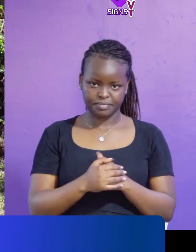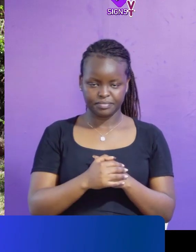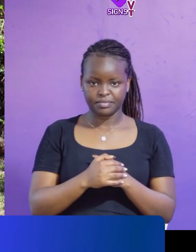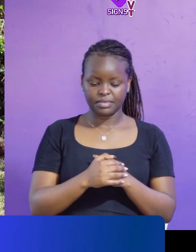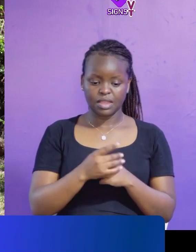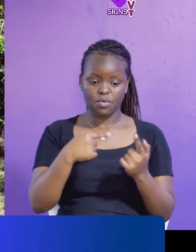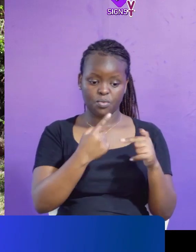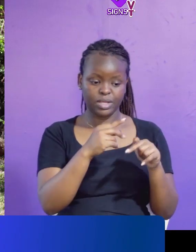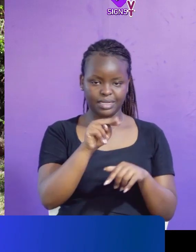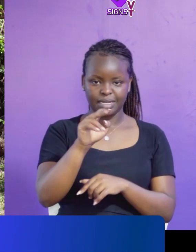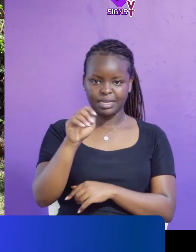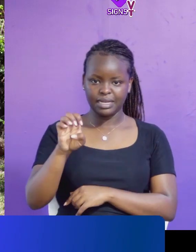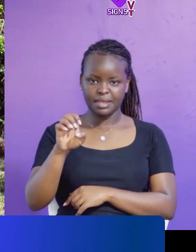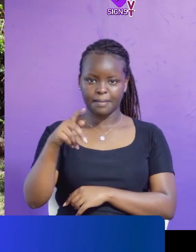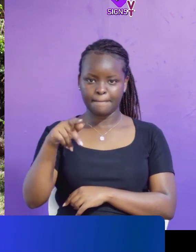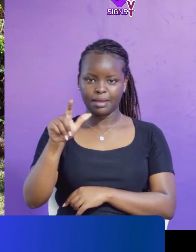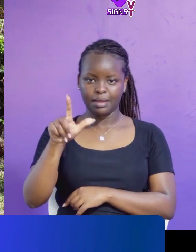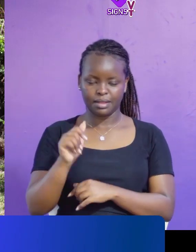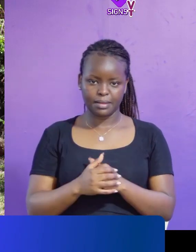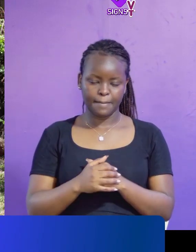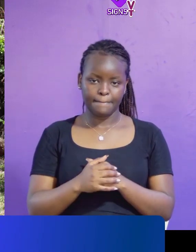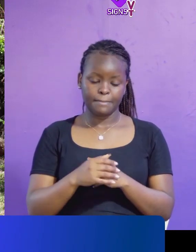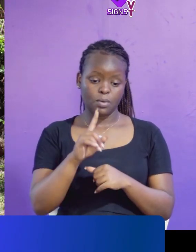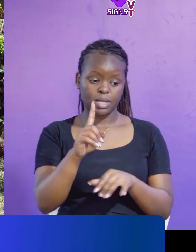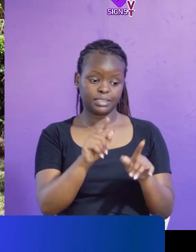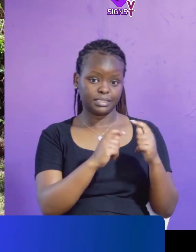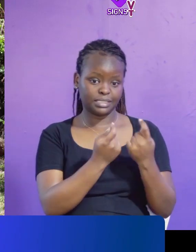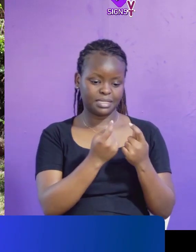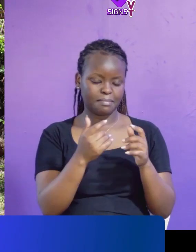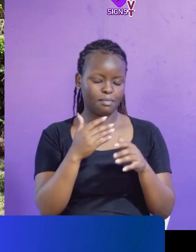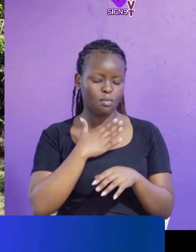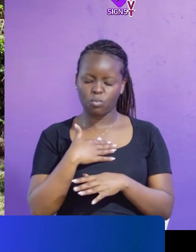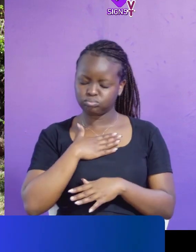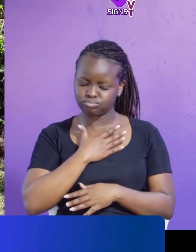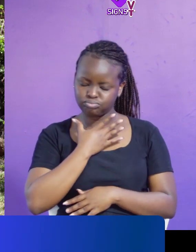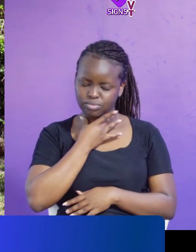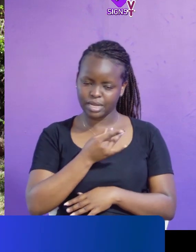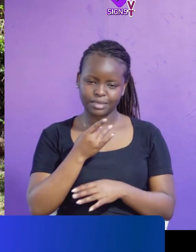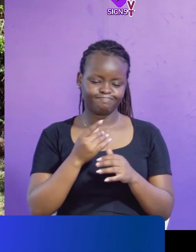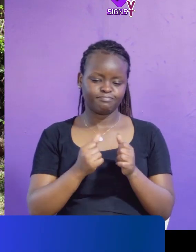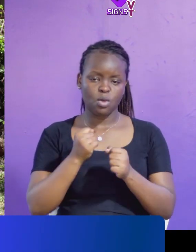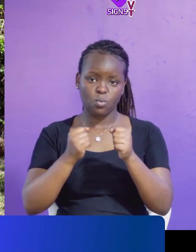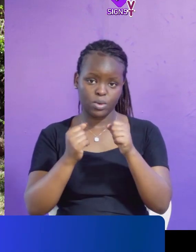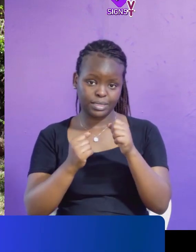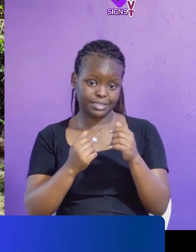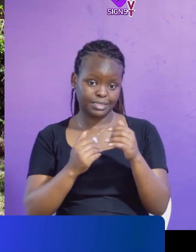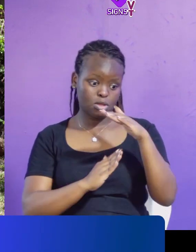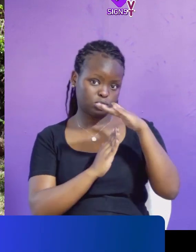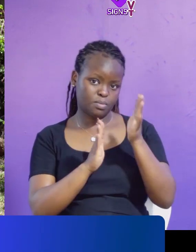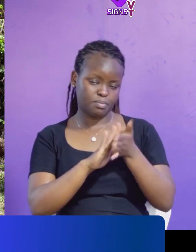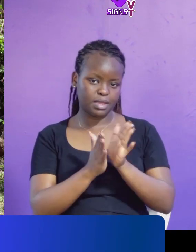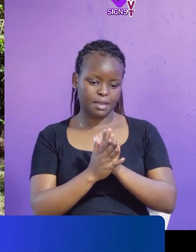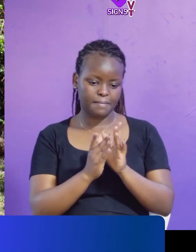cementing their credentials as one of the teams who are eagerly chasing the Scudetto and aided their defense as